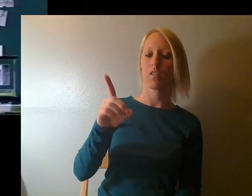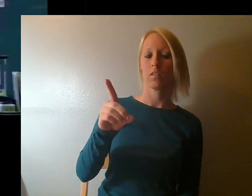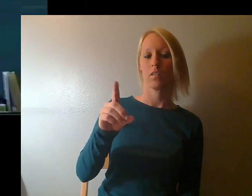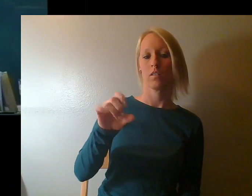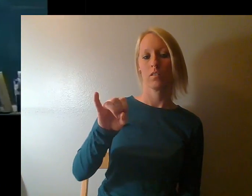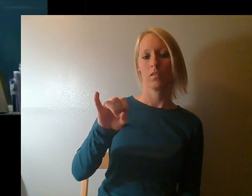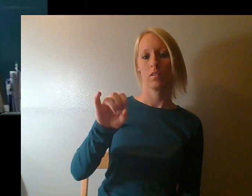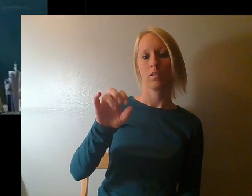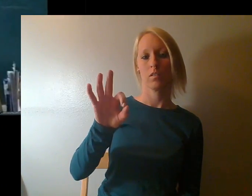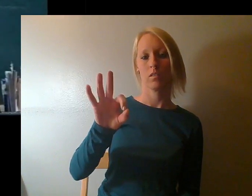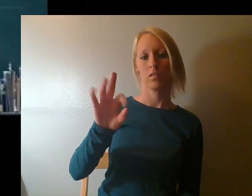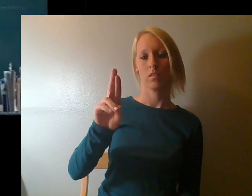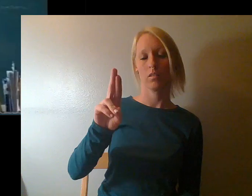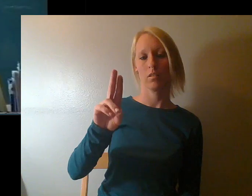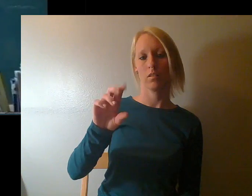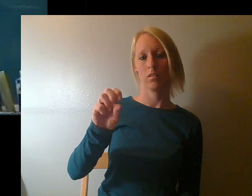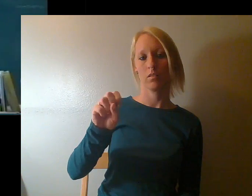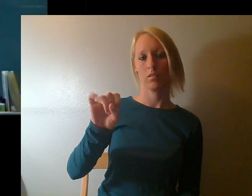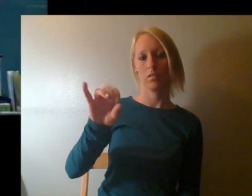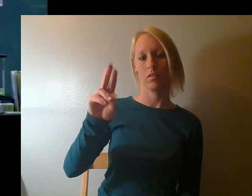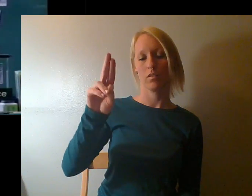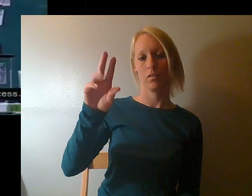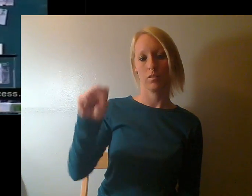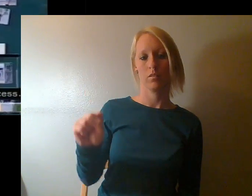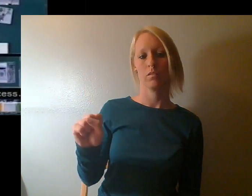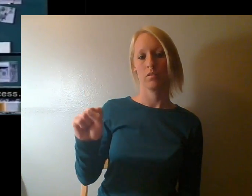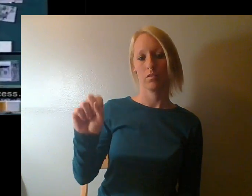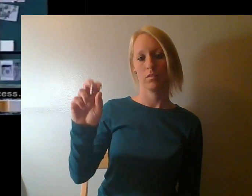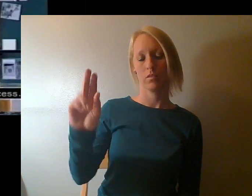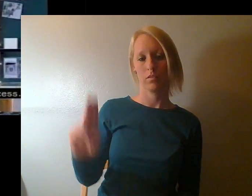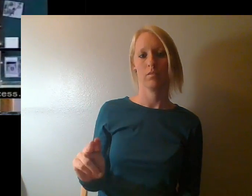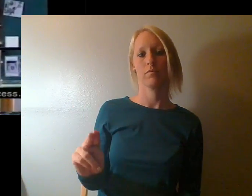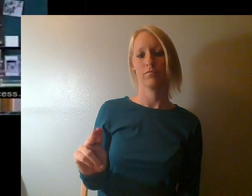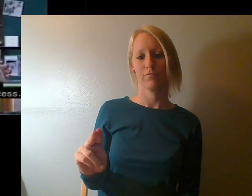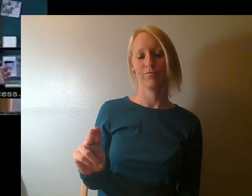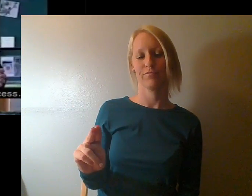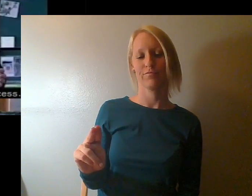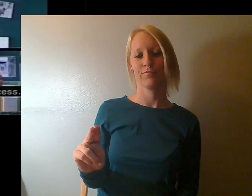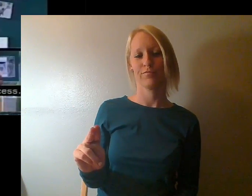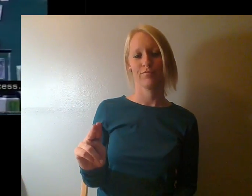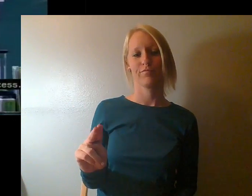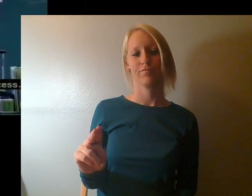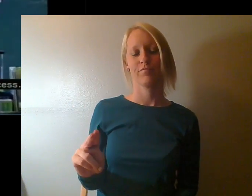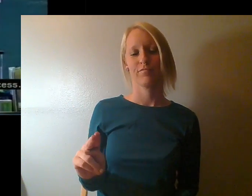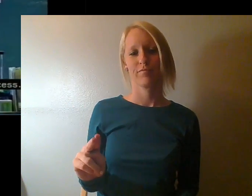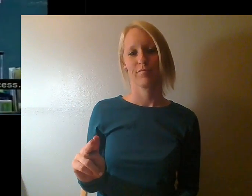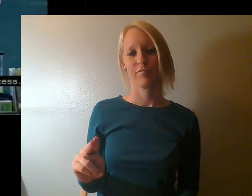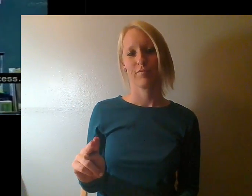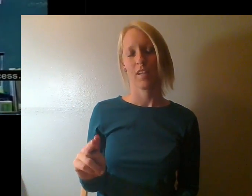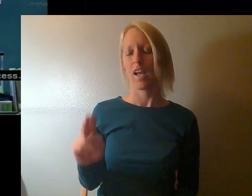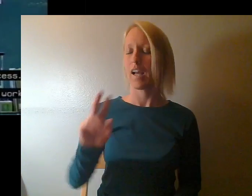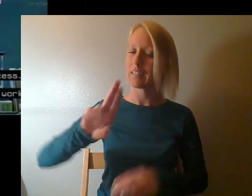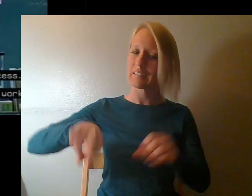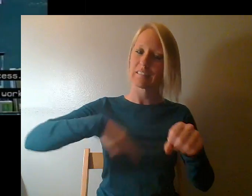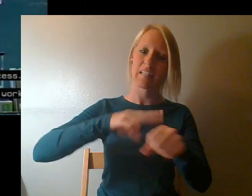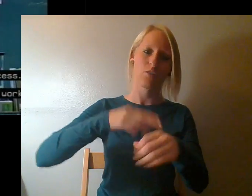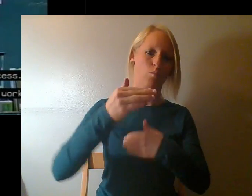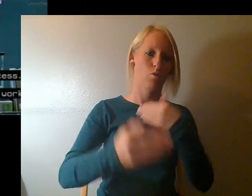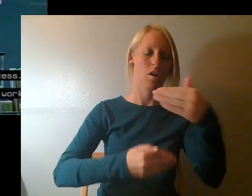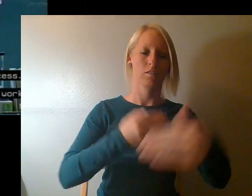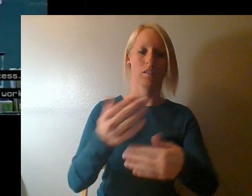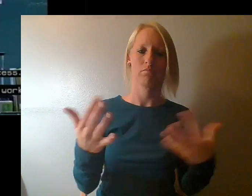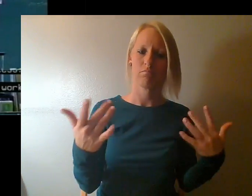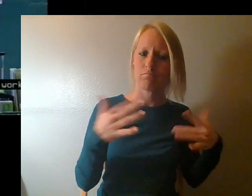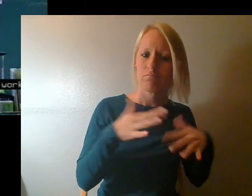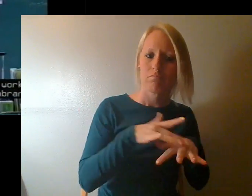happening. All right? Diffusion is a natural process. Did you see any cell membrane in here doing any work? All